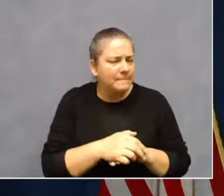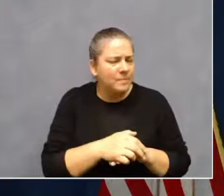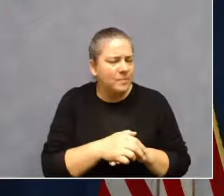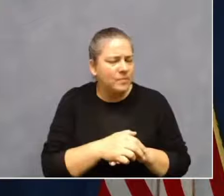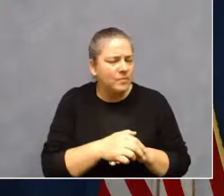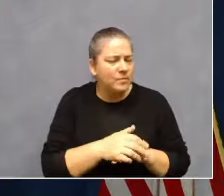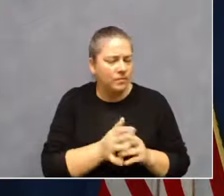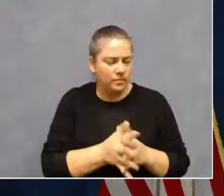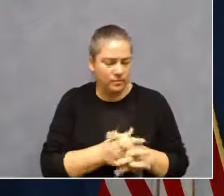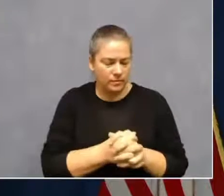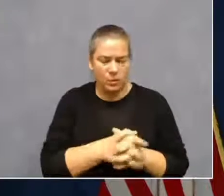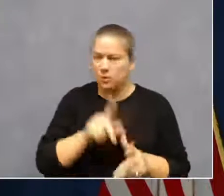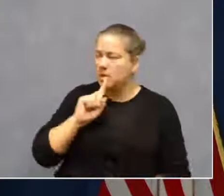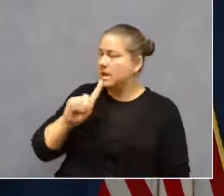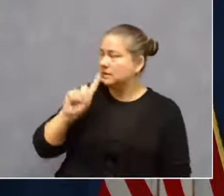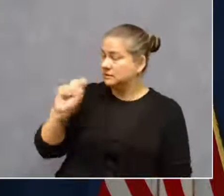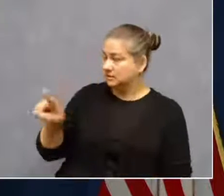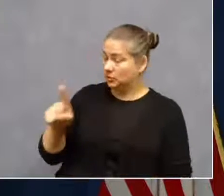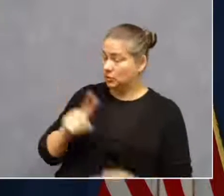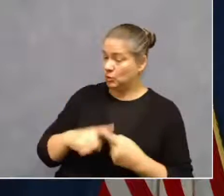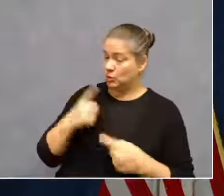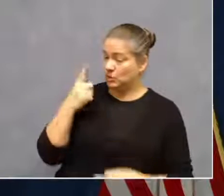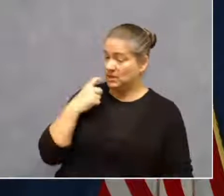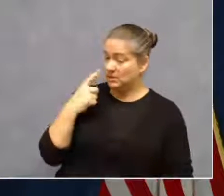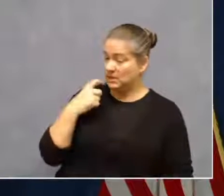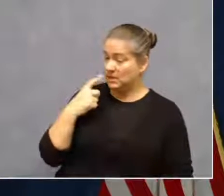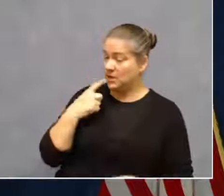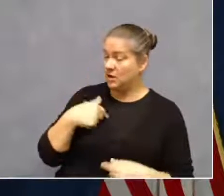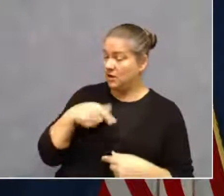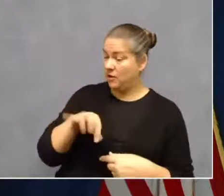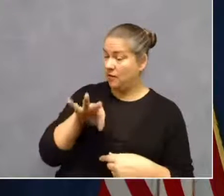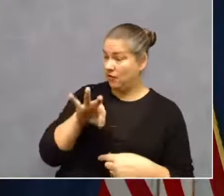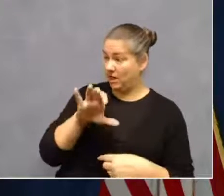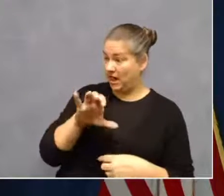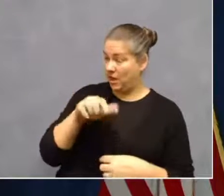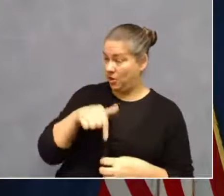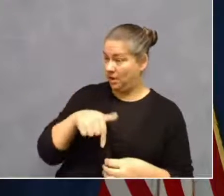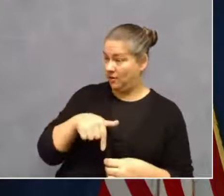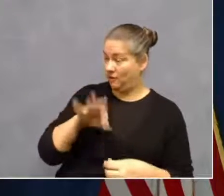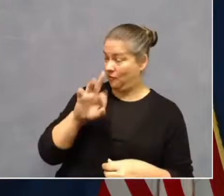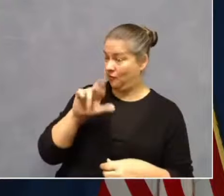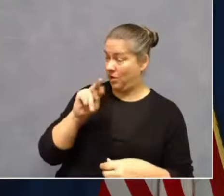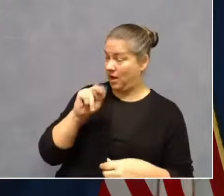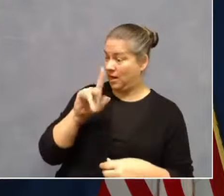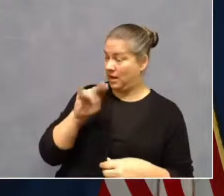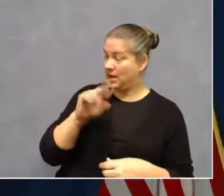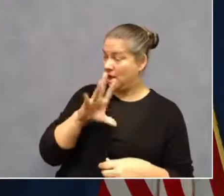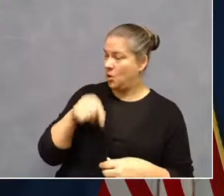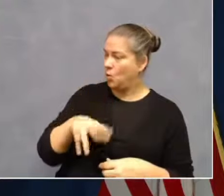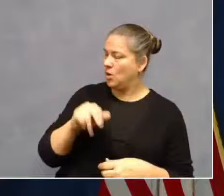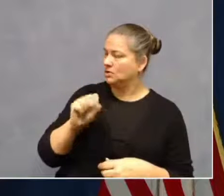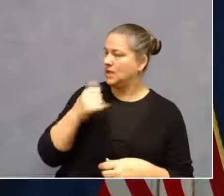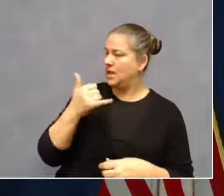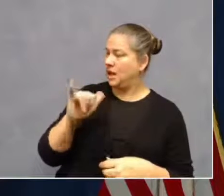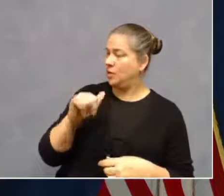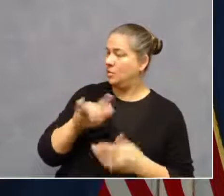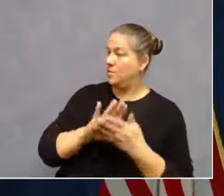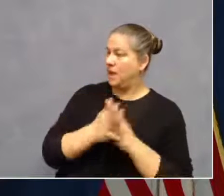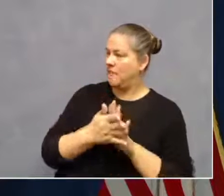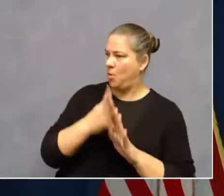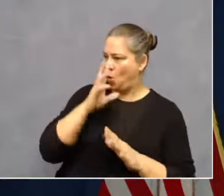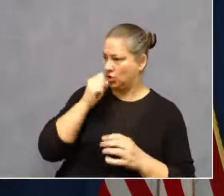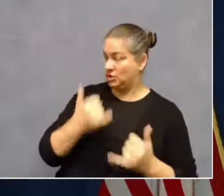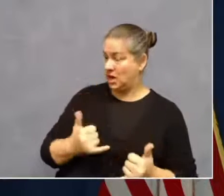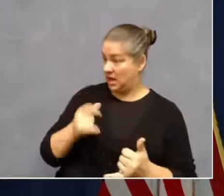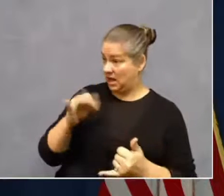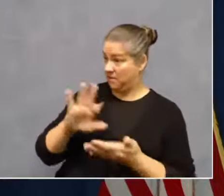Up until recently, a week or so ago, Franklin County was a yellow county, then it went into orange. If it goes into red this Thursday,